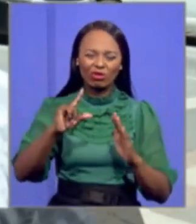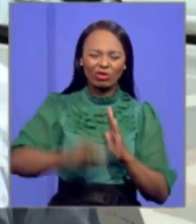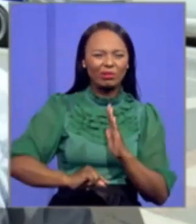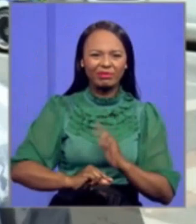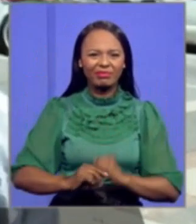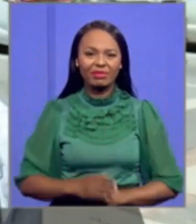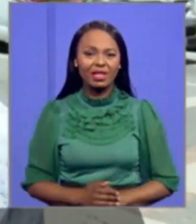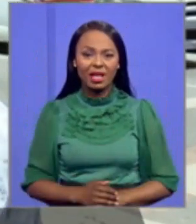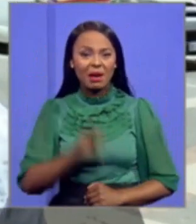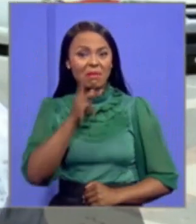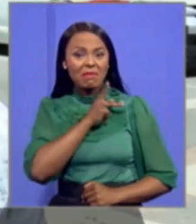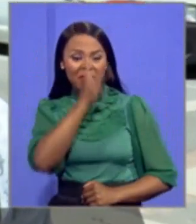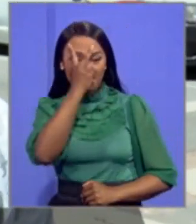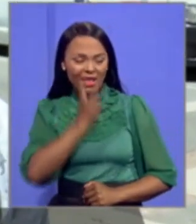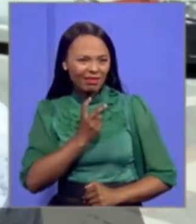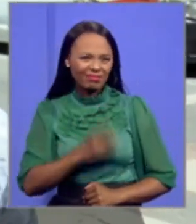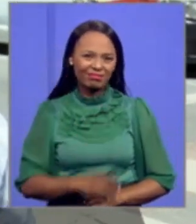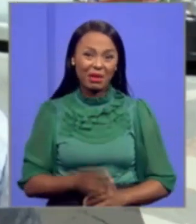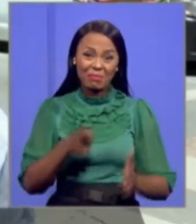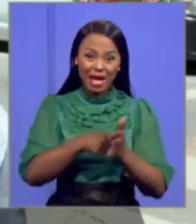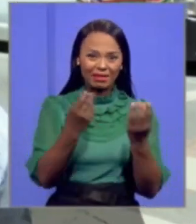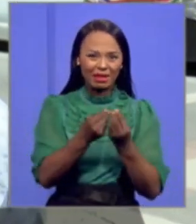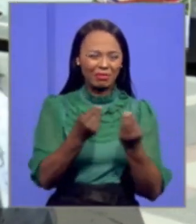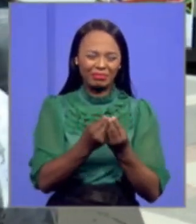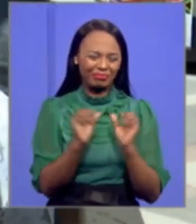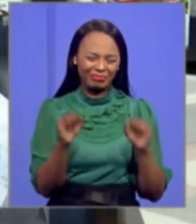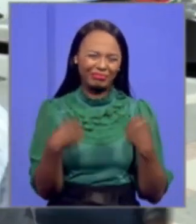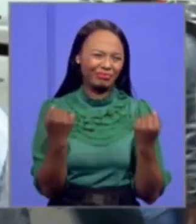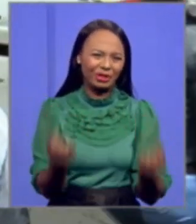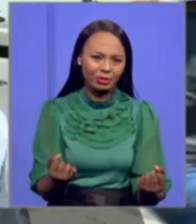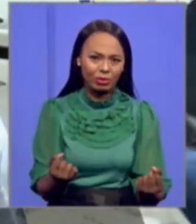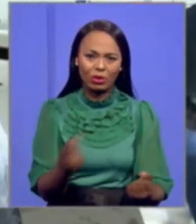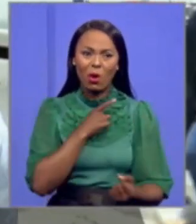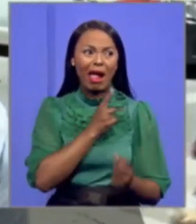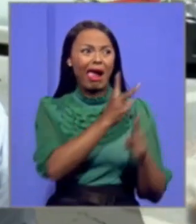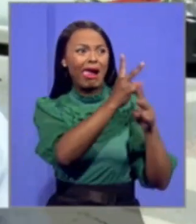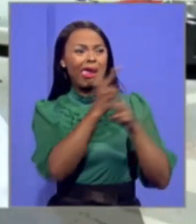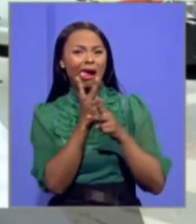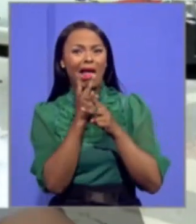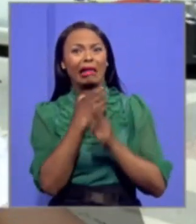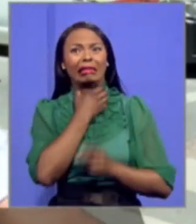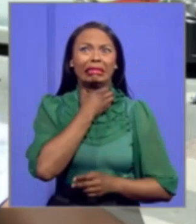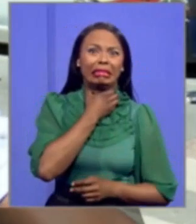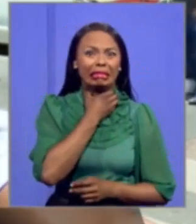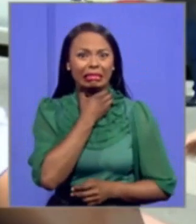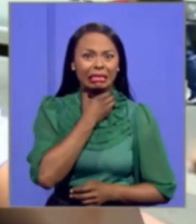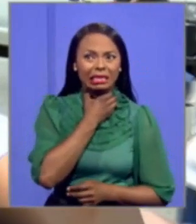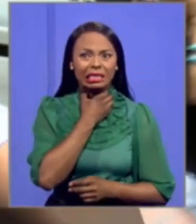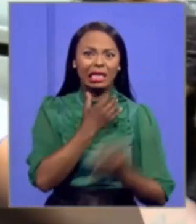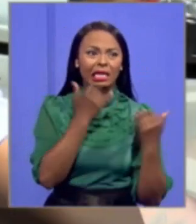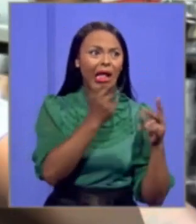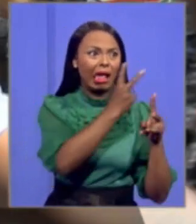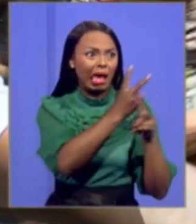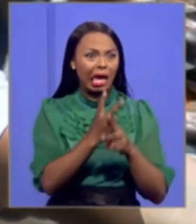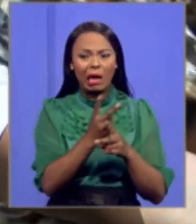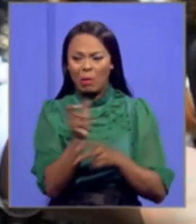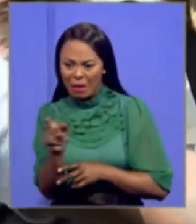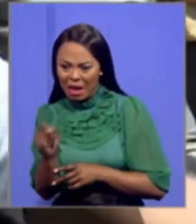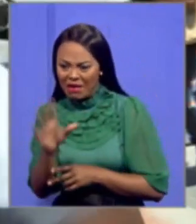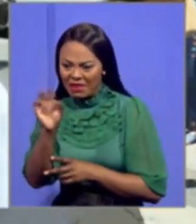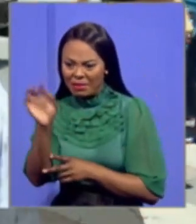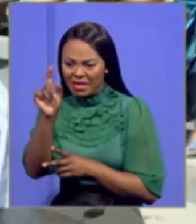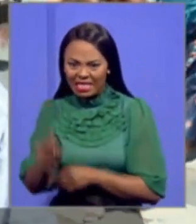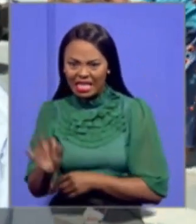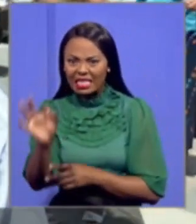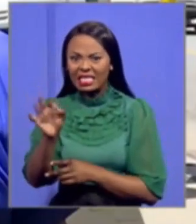Friday I gotta see because one of them was on what to buy enta ba le gudkolotong va ta wa tsore motho nyo wa hapela tsora re because una no 50% special